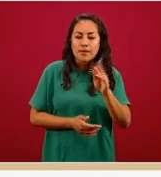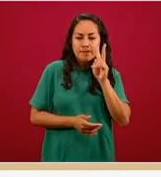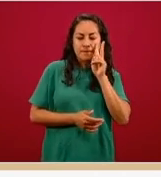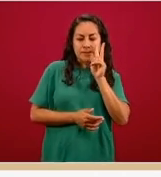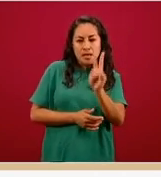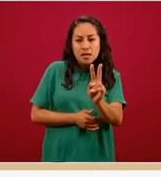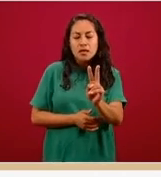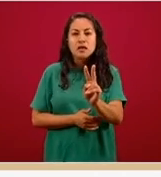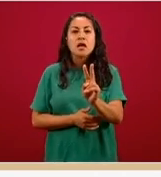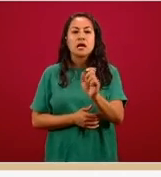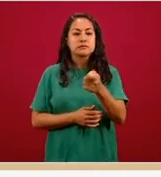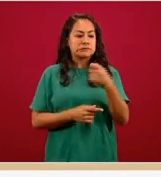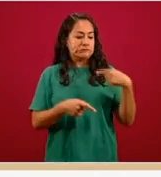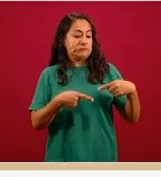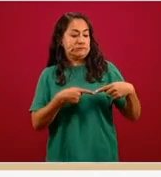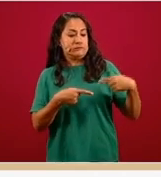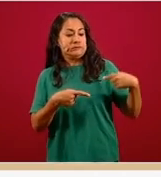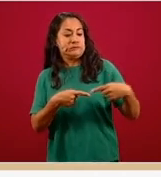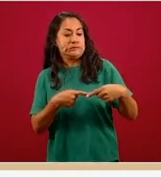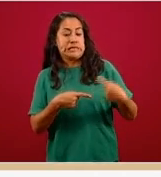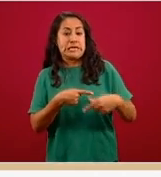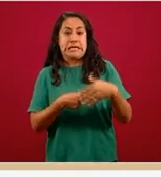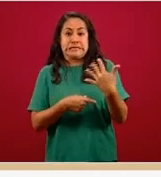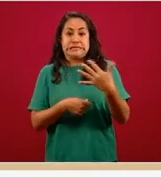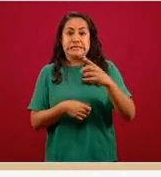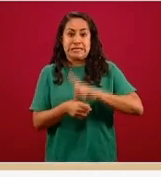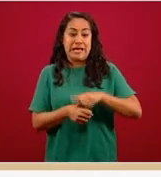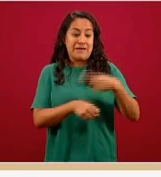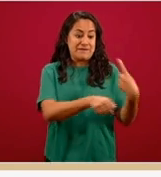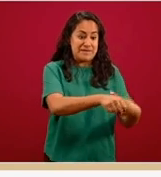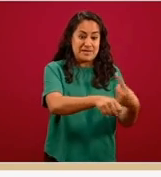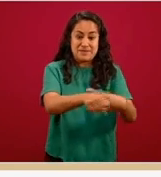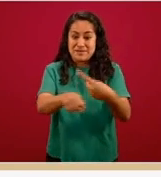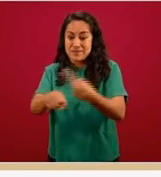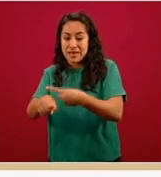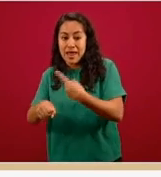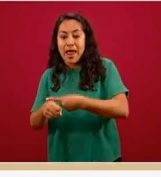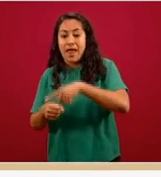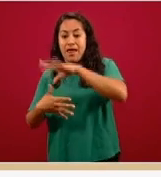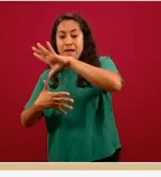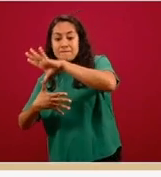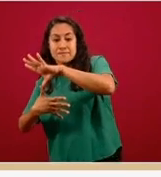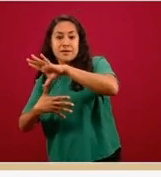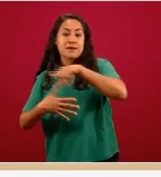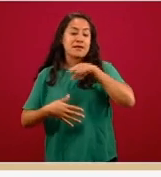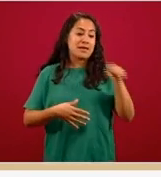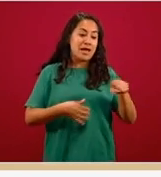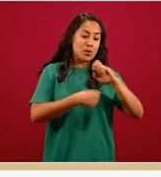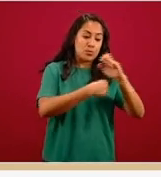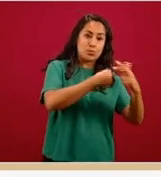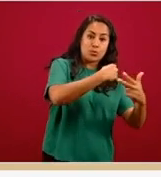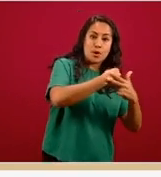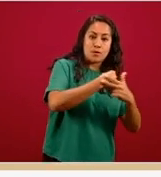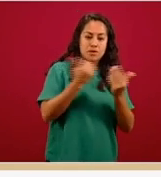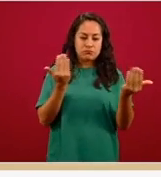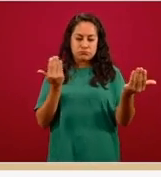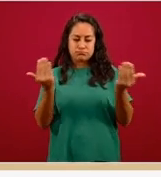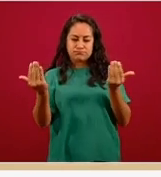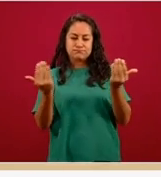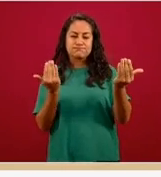decrease. It's at 42% now, which is the percentage of active cases worldwide.